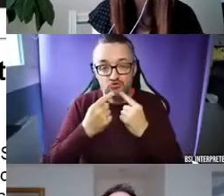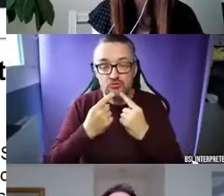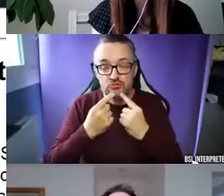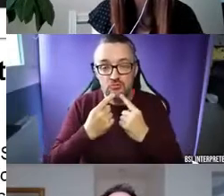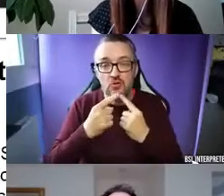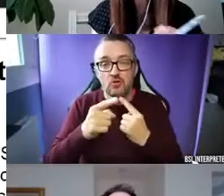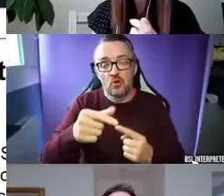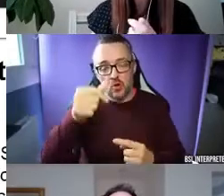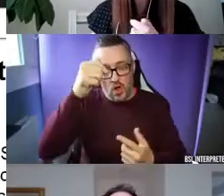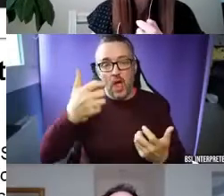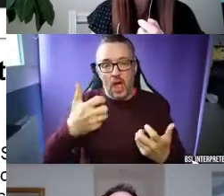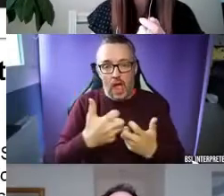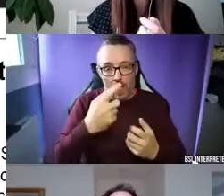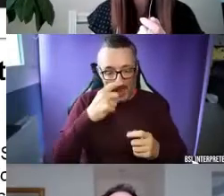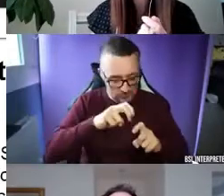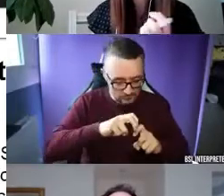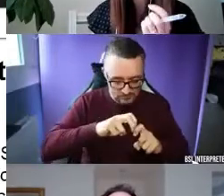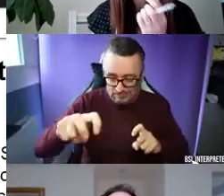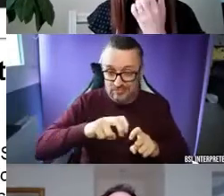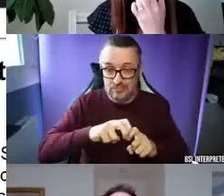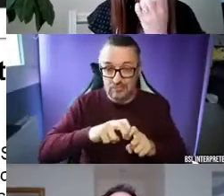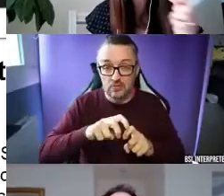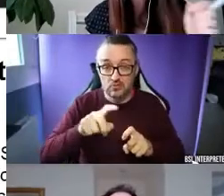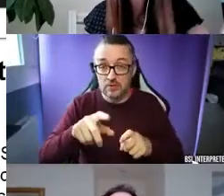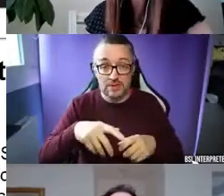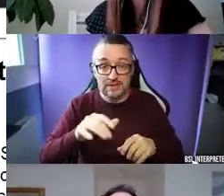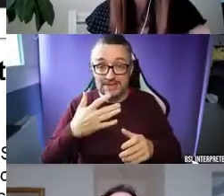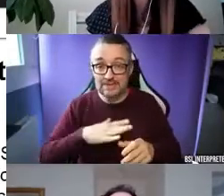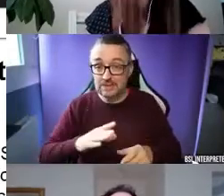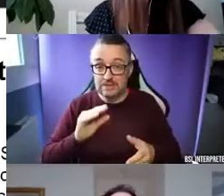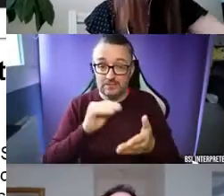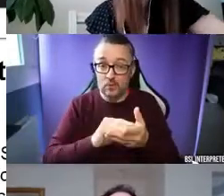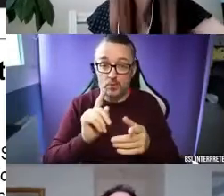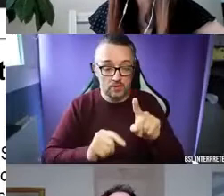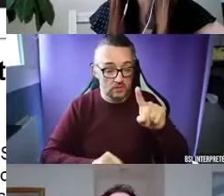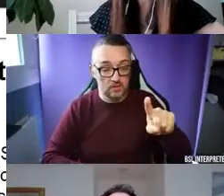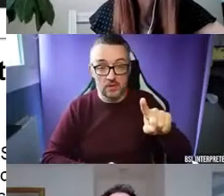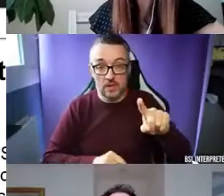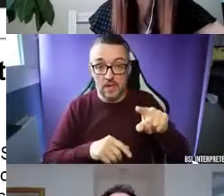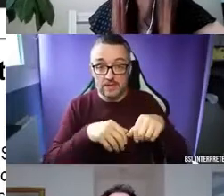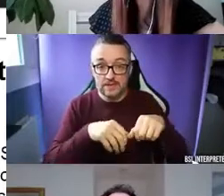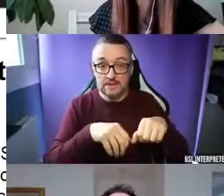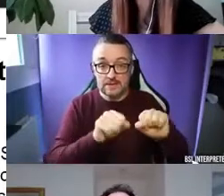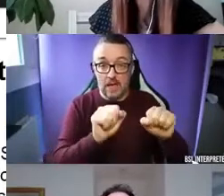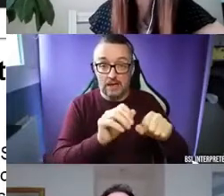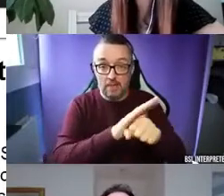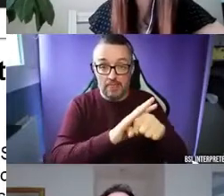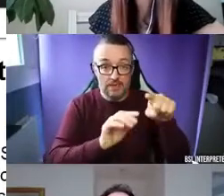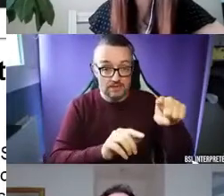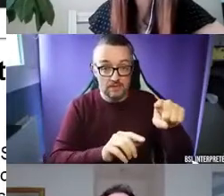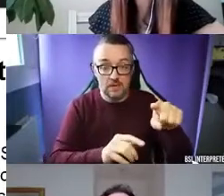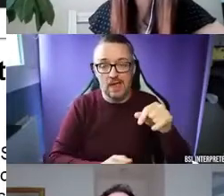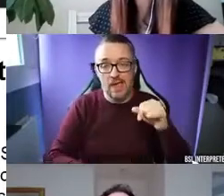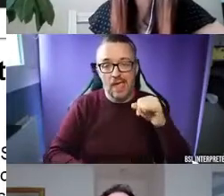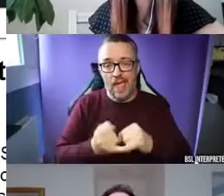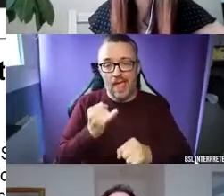to make that journey. All you need to input or enter is where you want to go, where you are, and the day